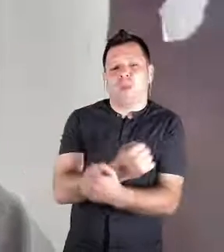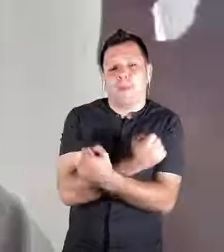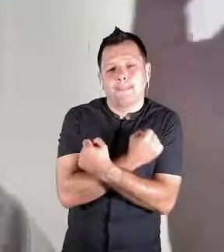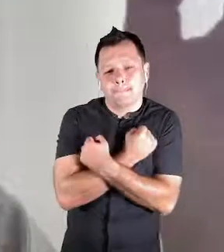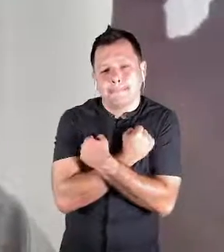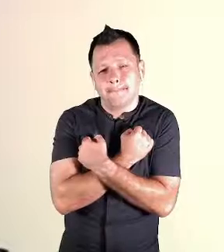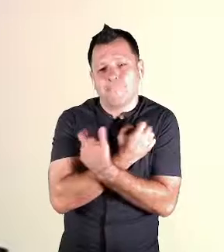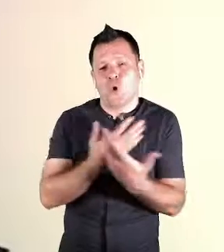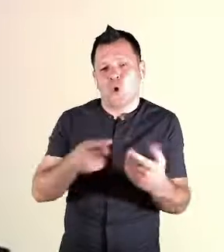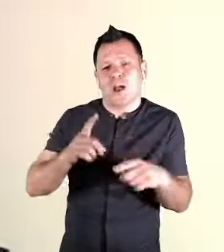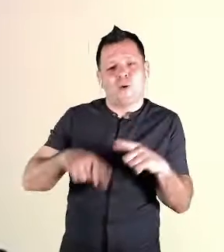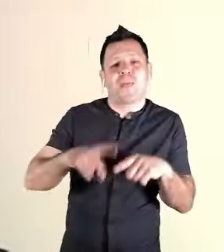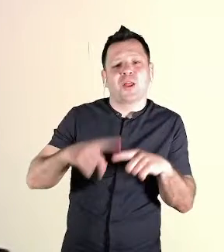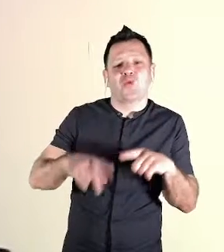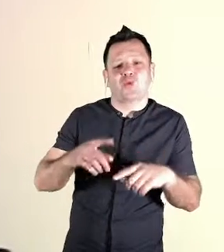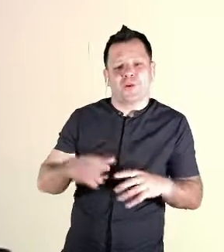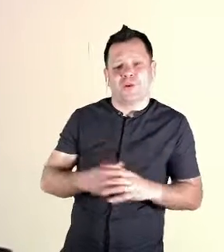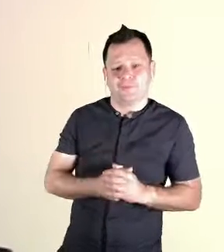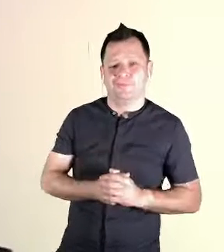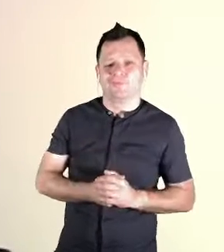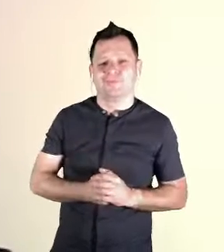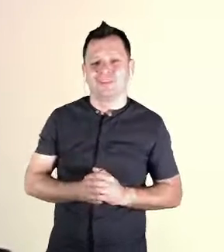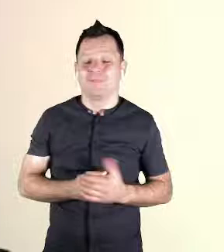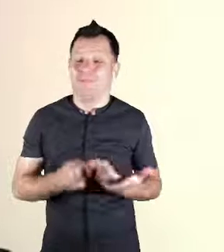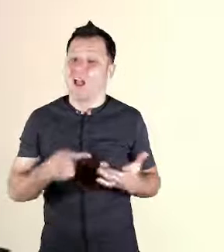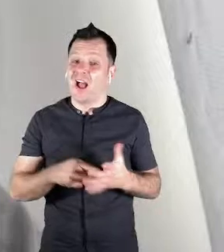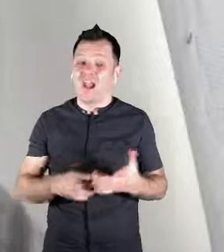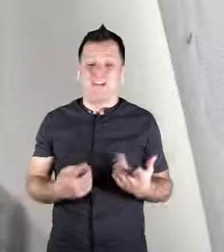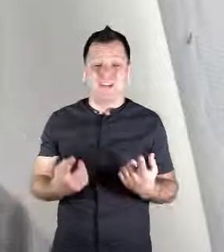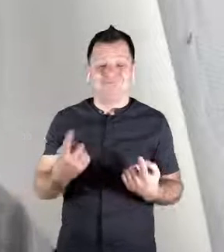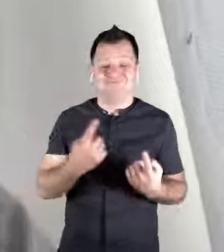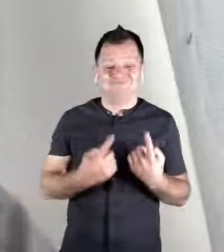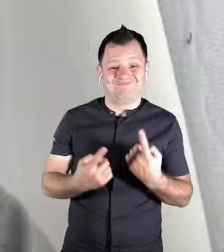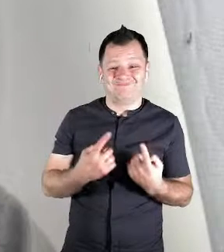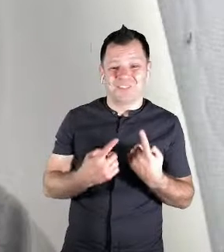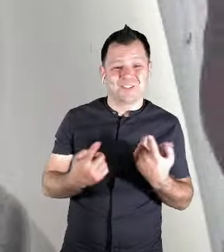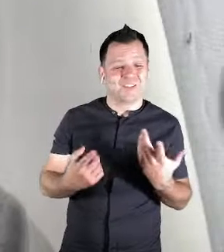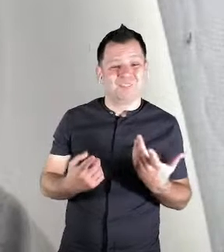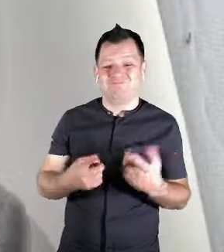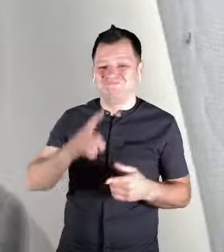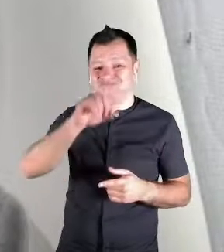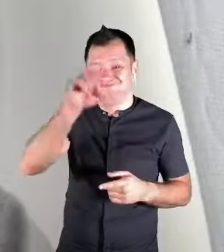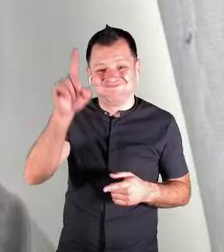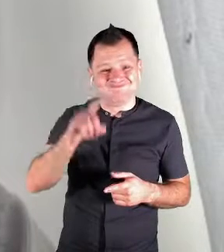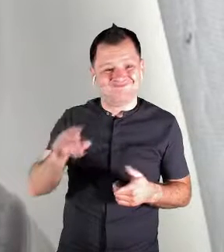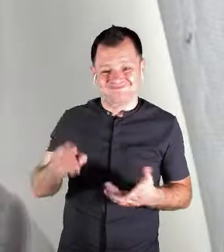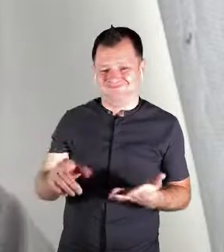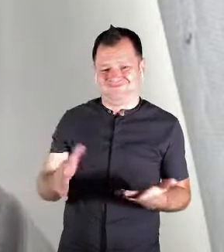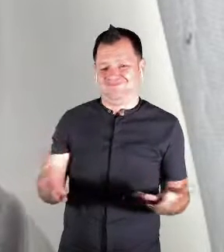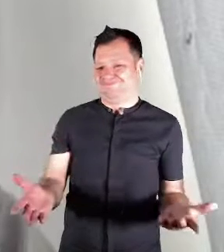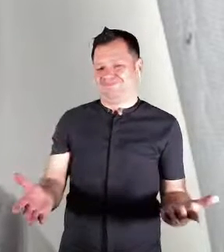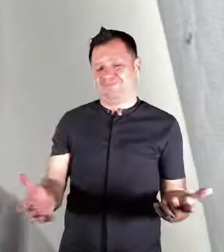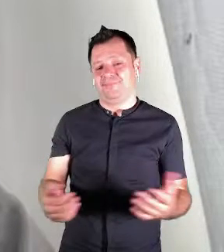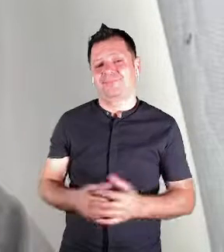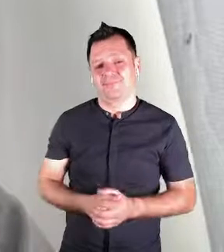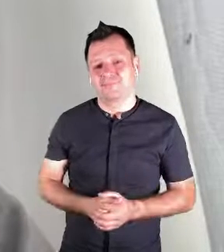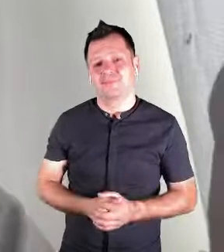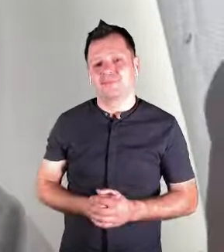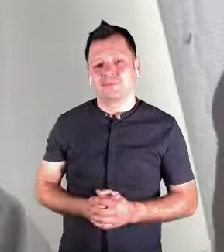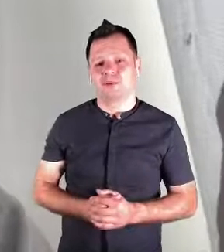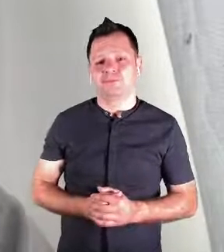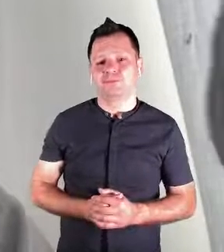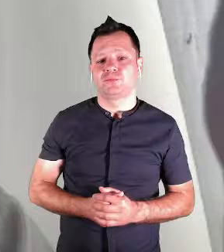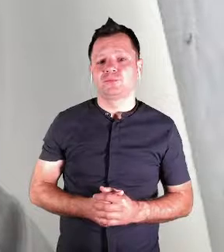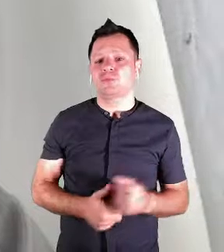mark on that. I mean, 88% of all Swedes, they live in cities and towns. That's a very